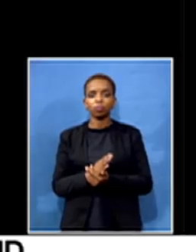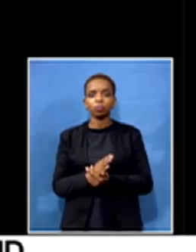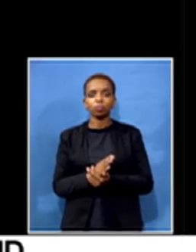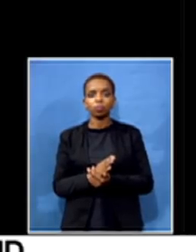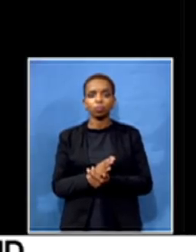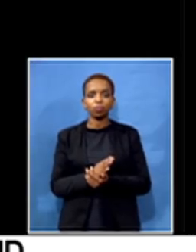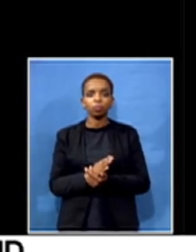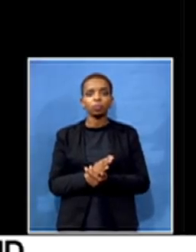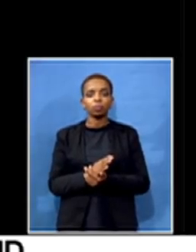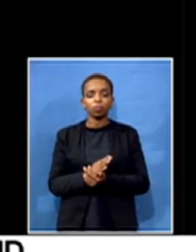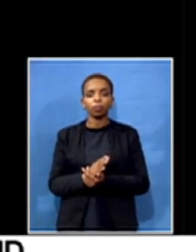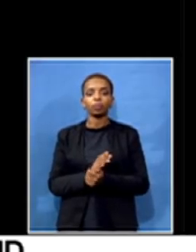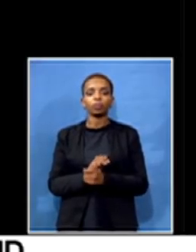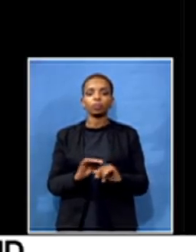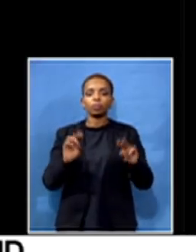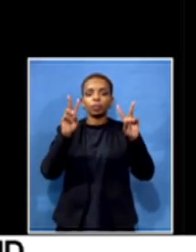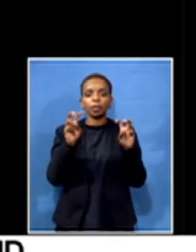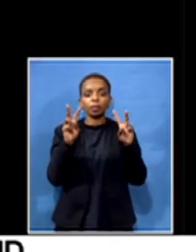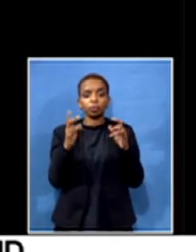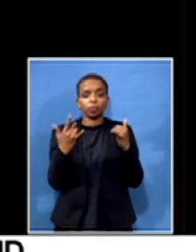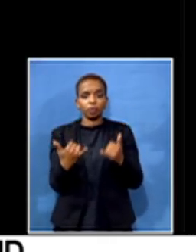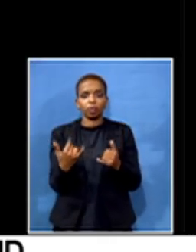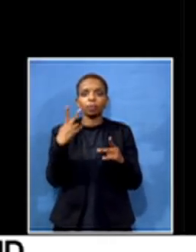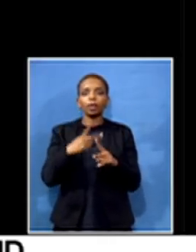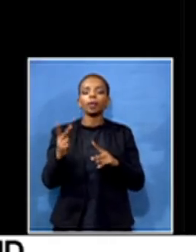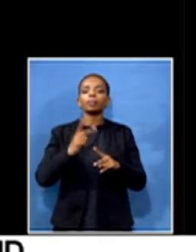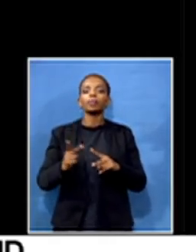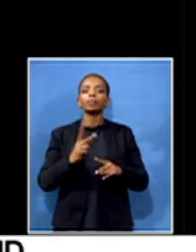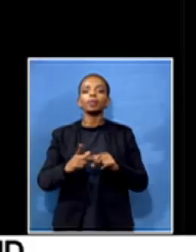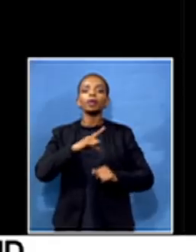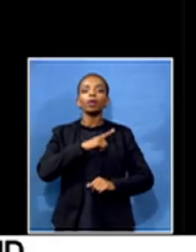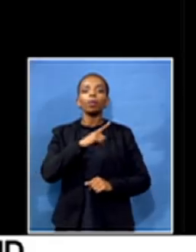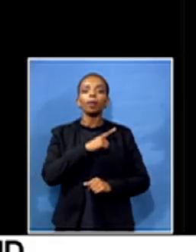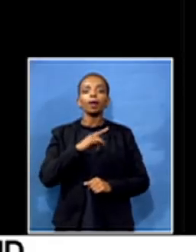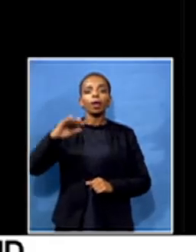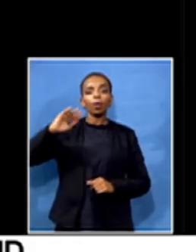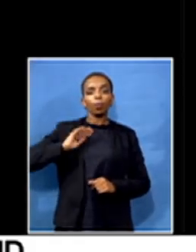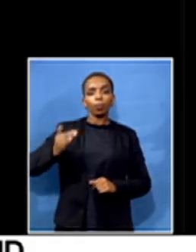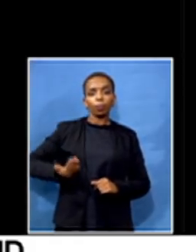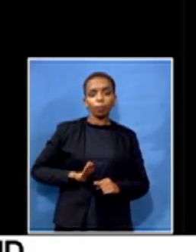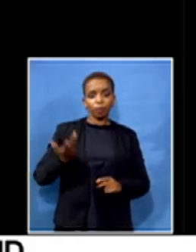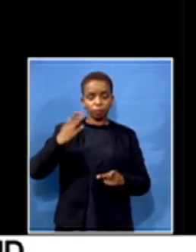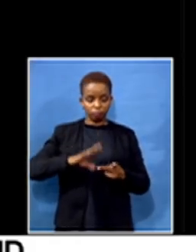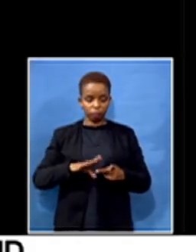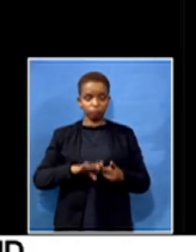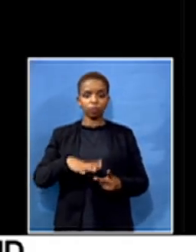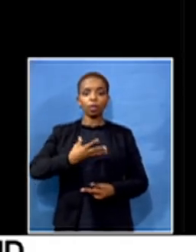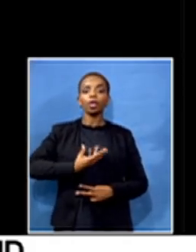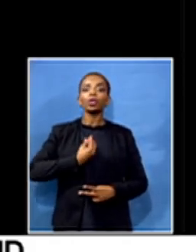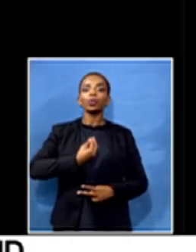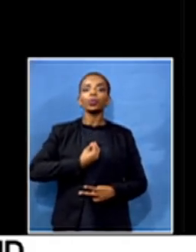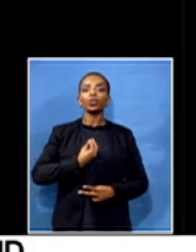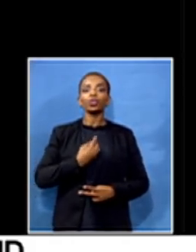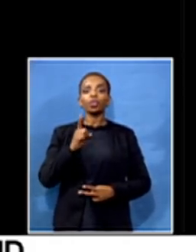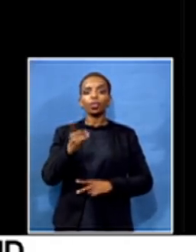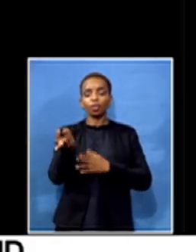that has also got to look at the women, the youth to be part of the